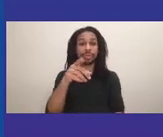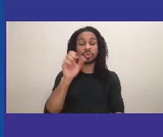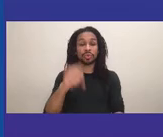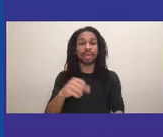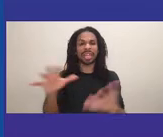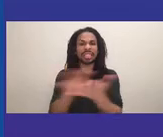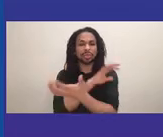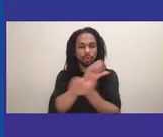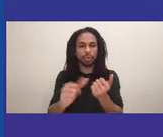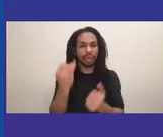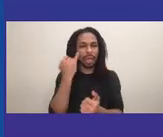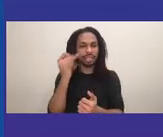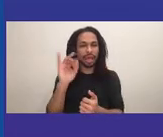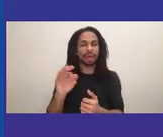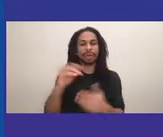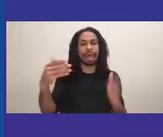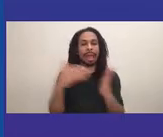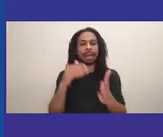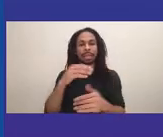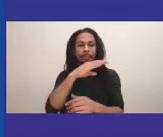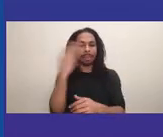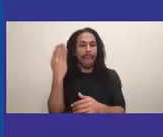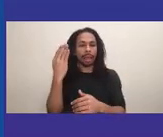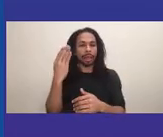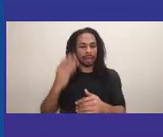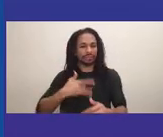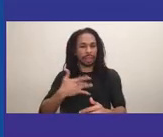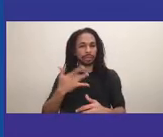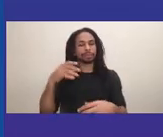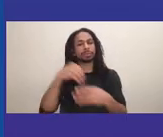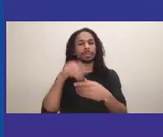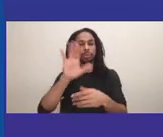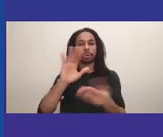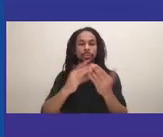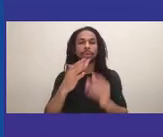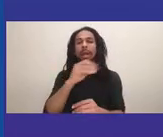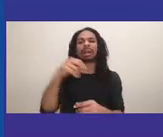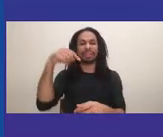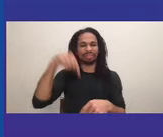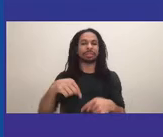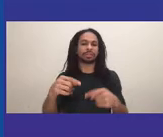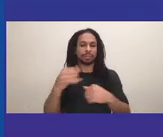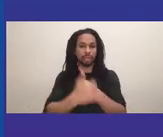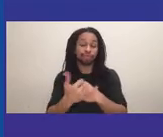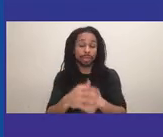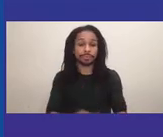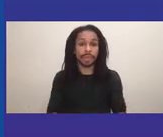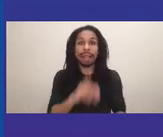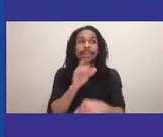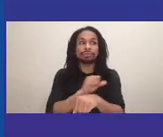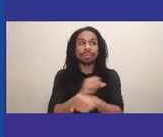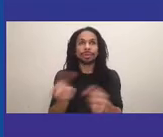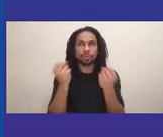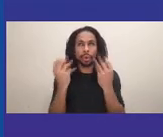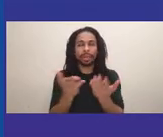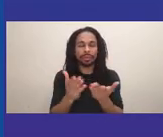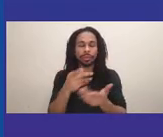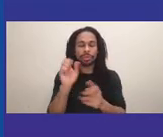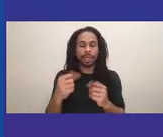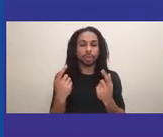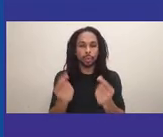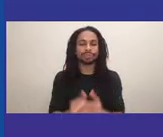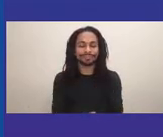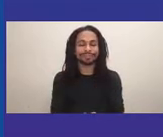anti-blackness in your community and in this country. There's literally so many things you can do. I also